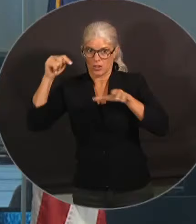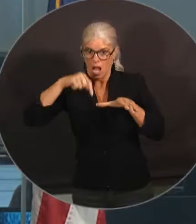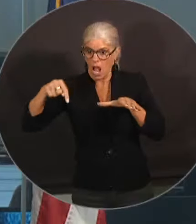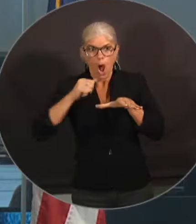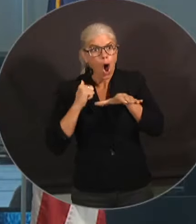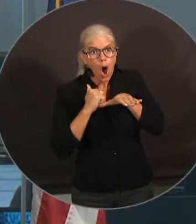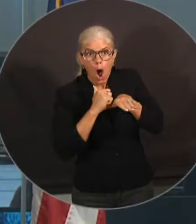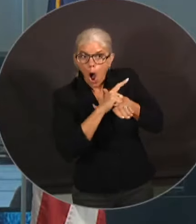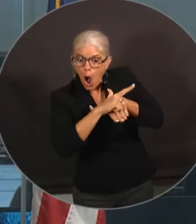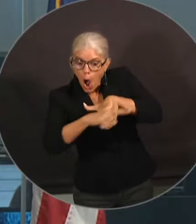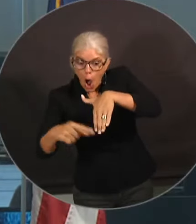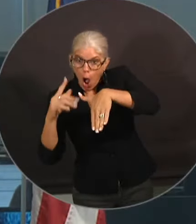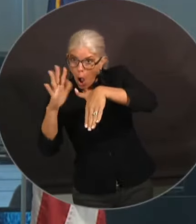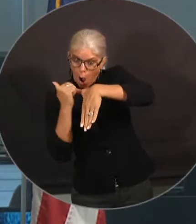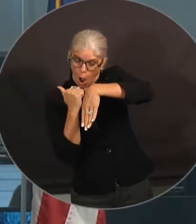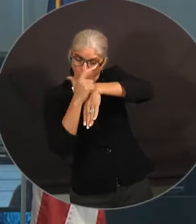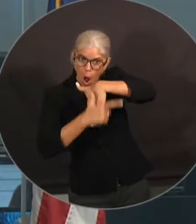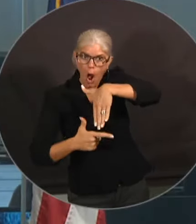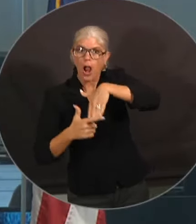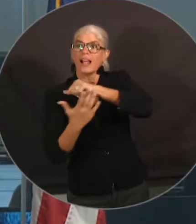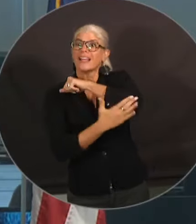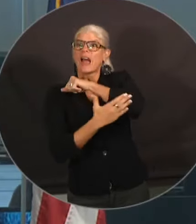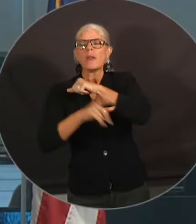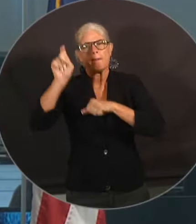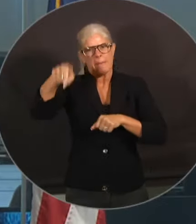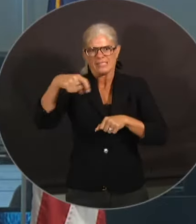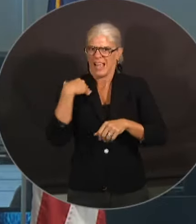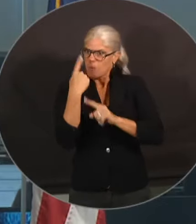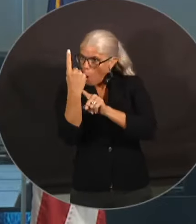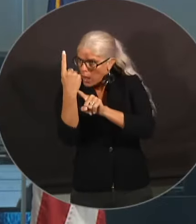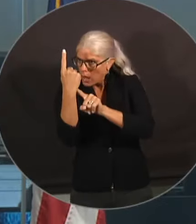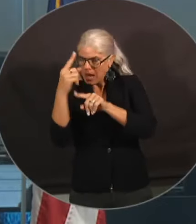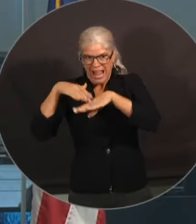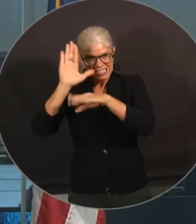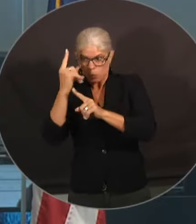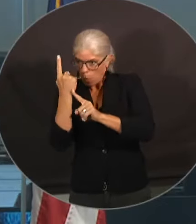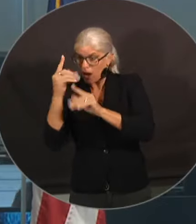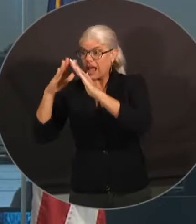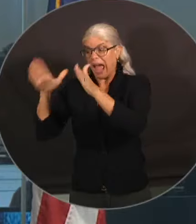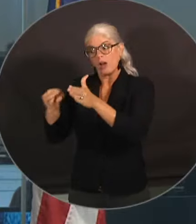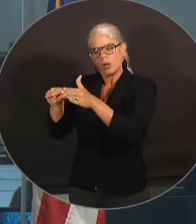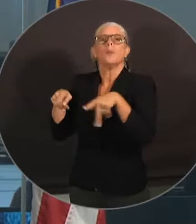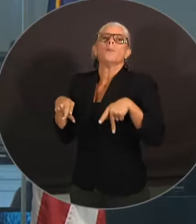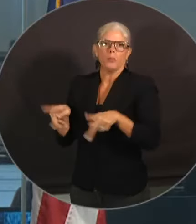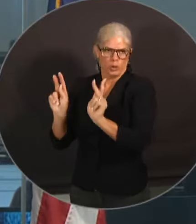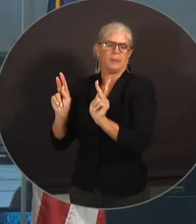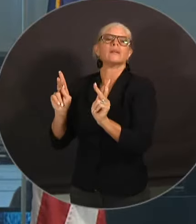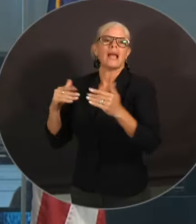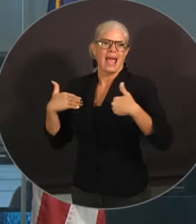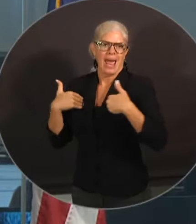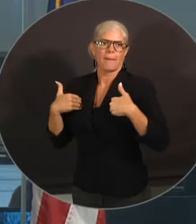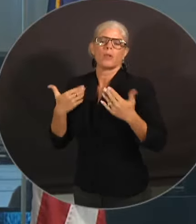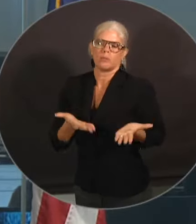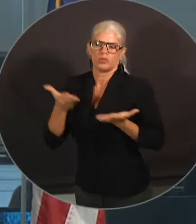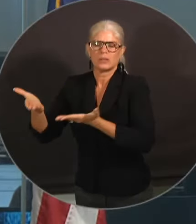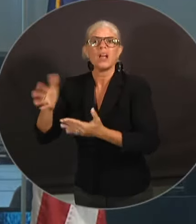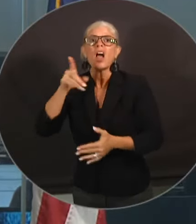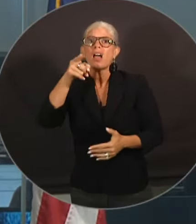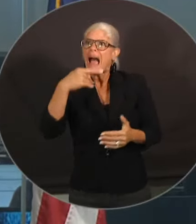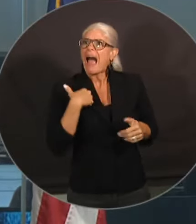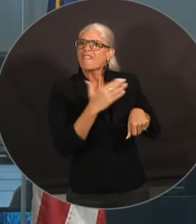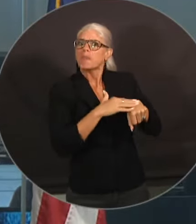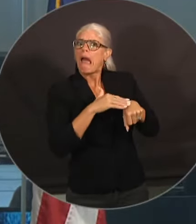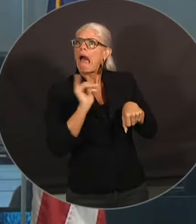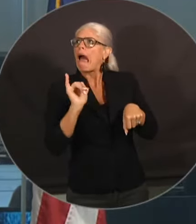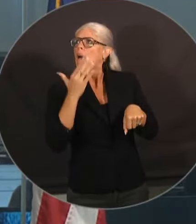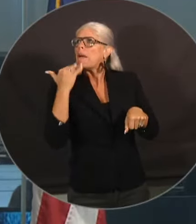So please do not leave your pets behind. Make sure that you take them with them. We want to keep our pets safe in addition